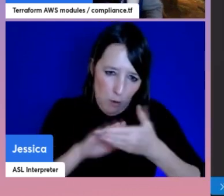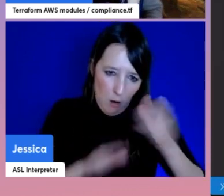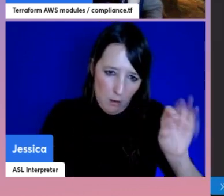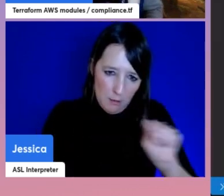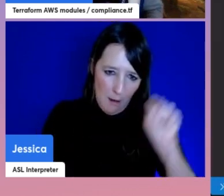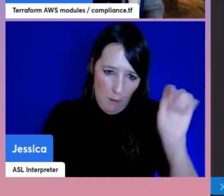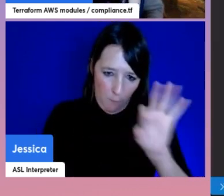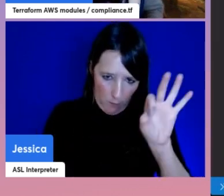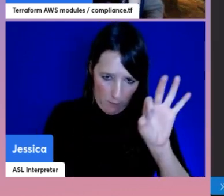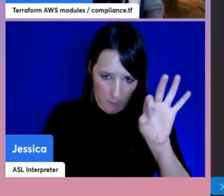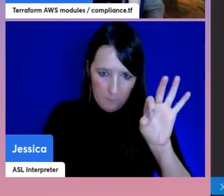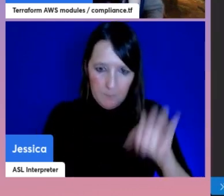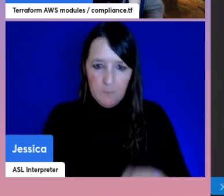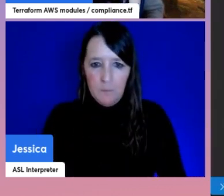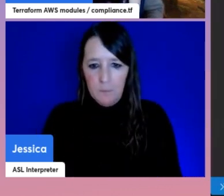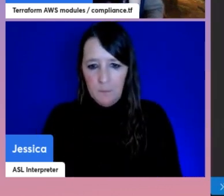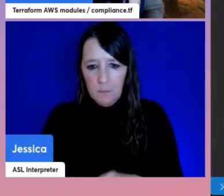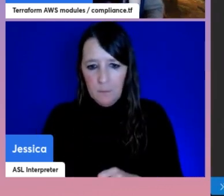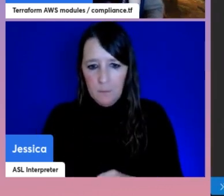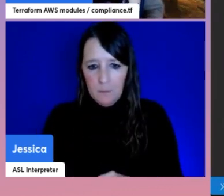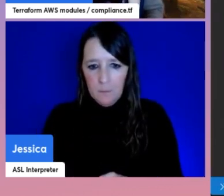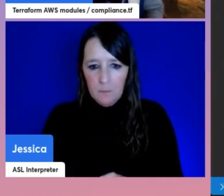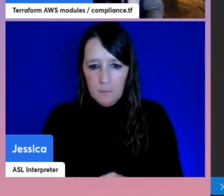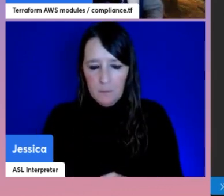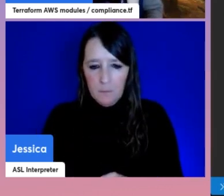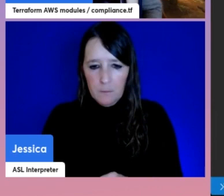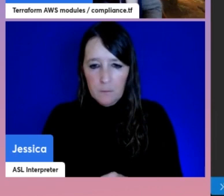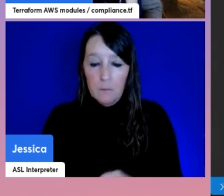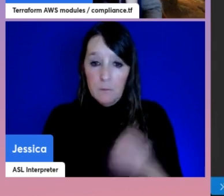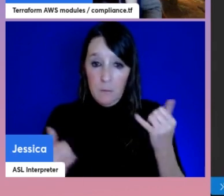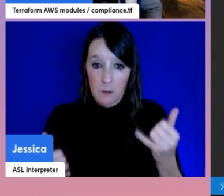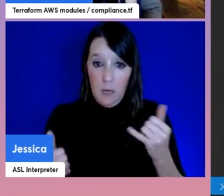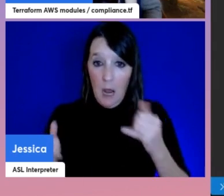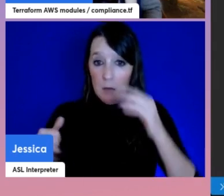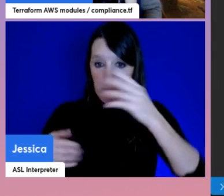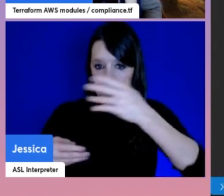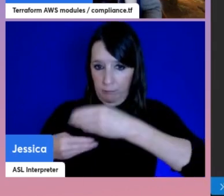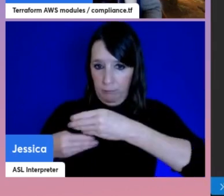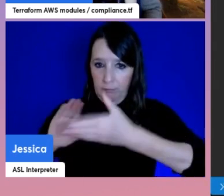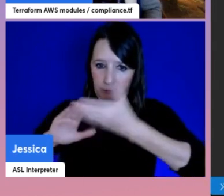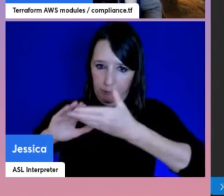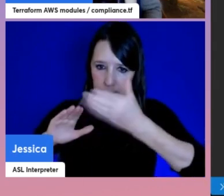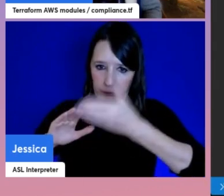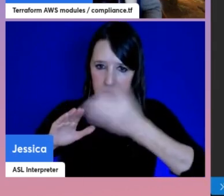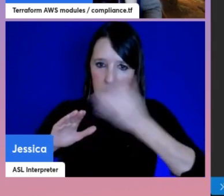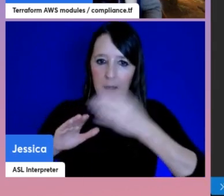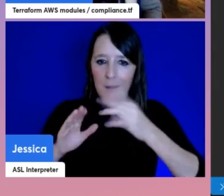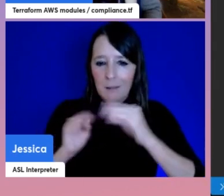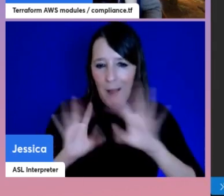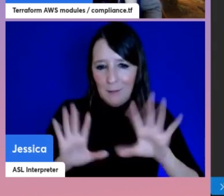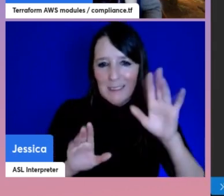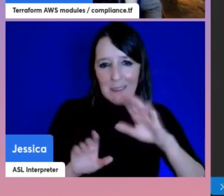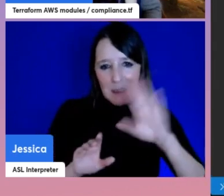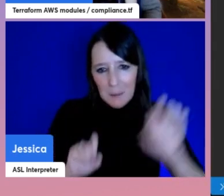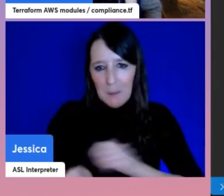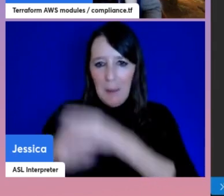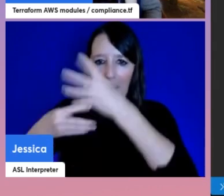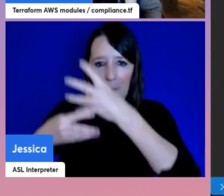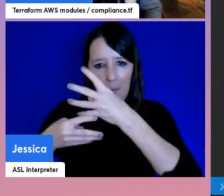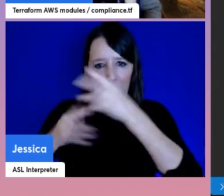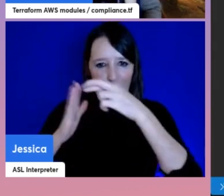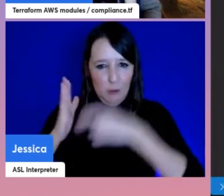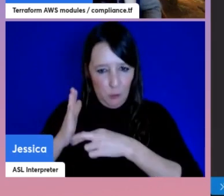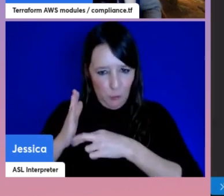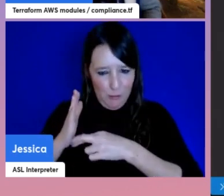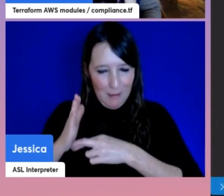run Terraform, so I write T. Then, as you can imagine, it goes to Terraform registry. It downloads all these